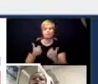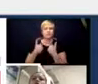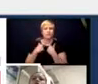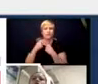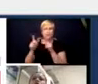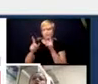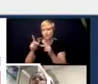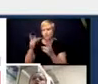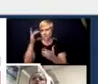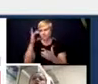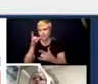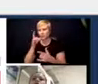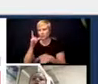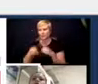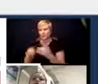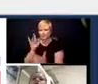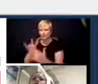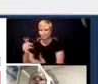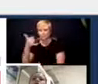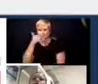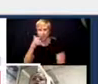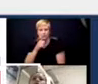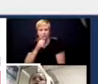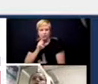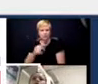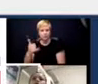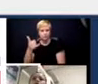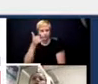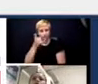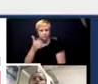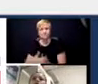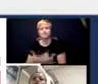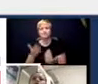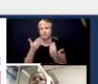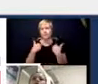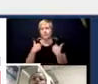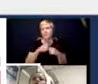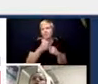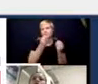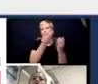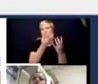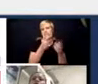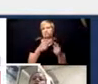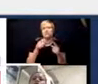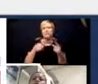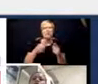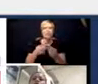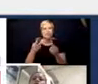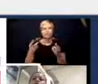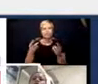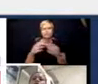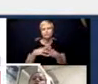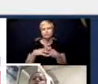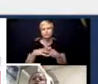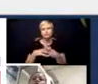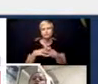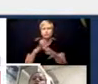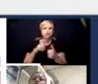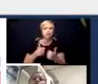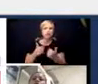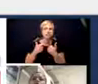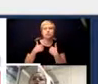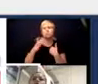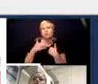phone, may not be answering phone calls, but we may have other information from various sources around address or other